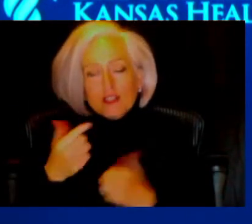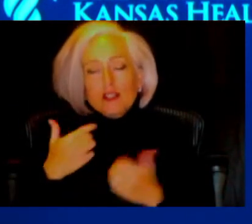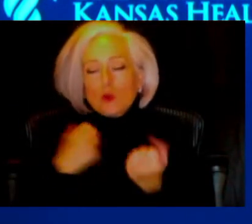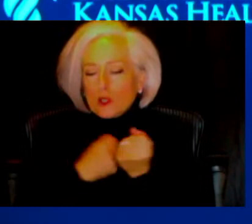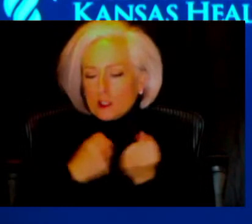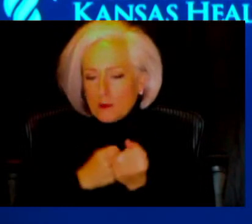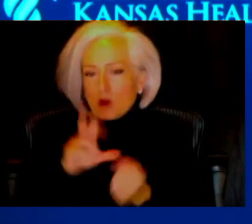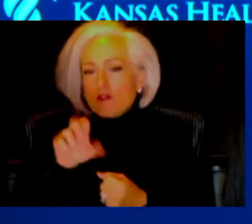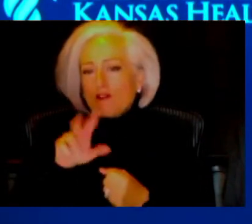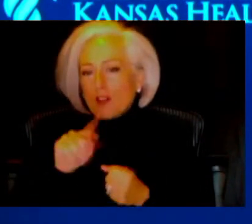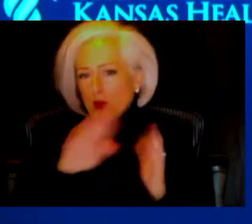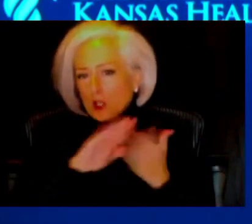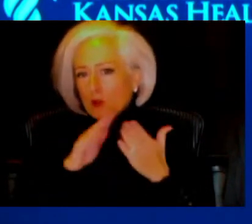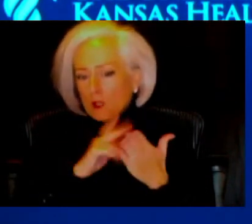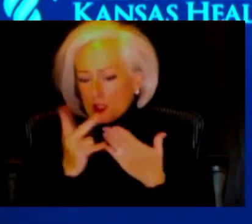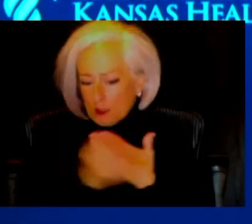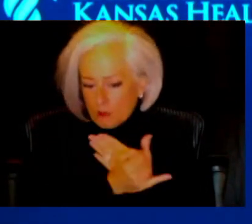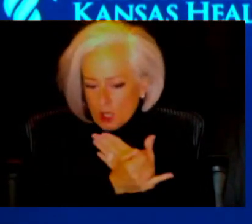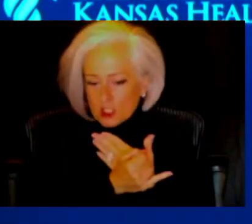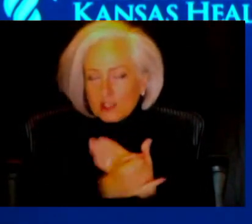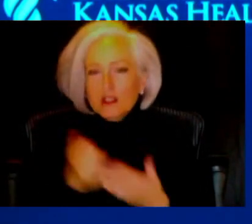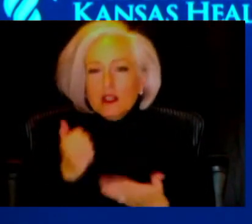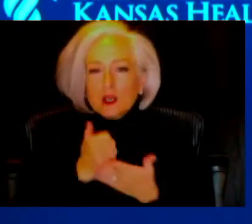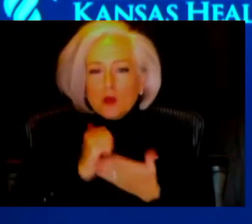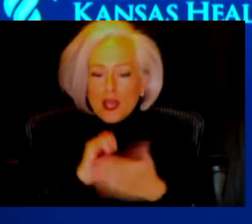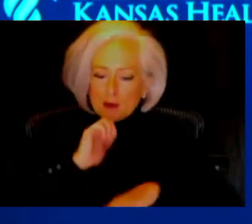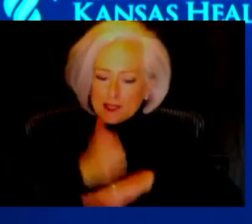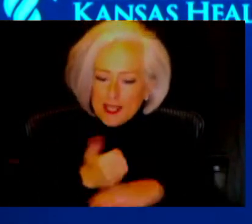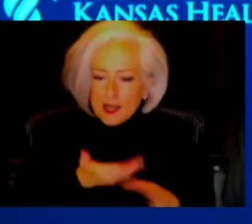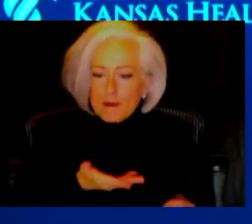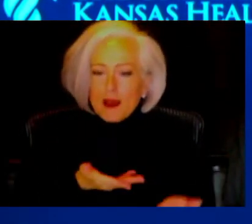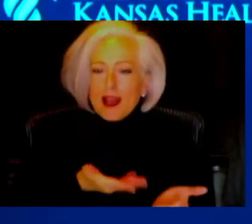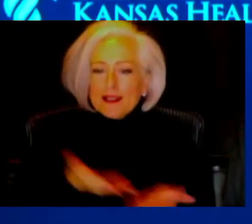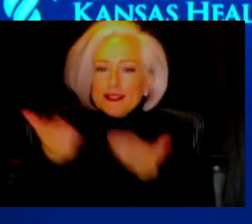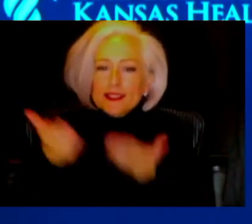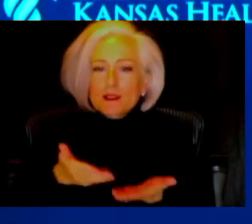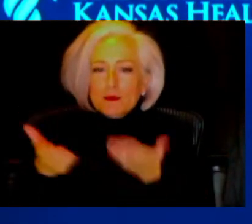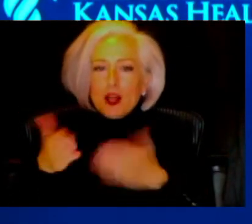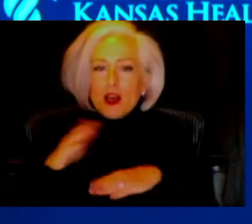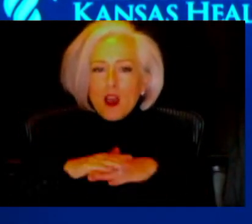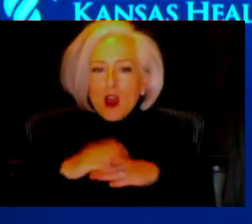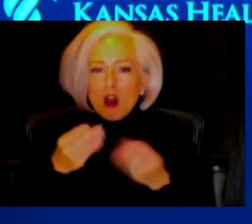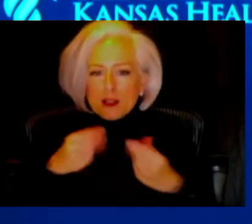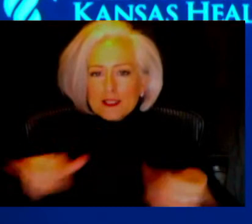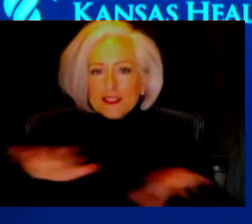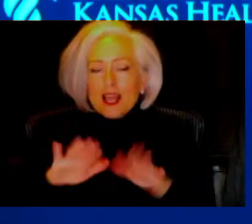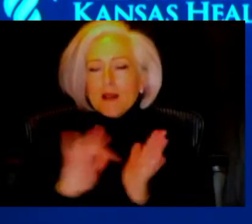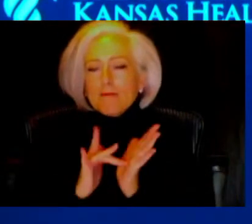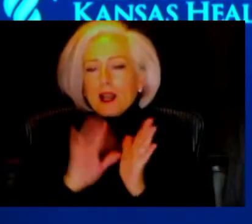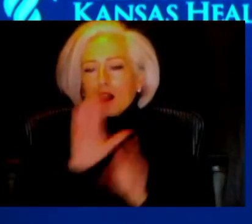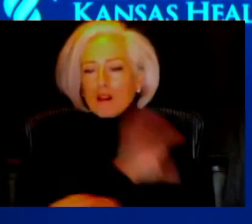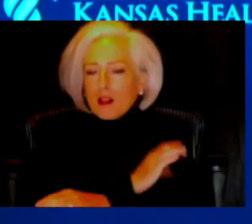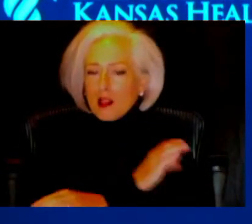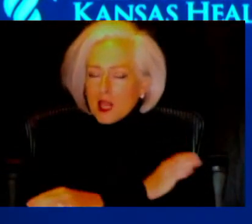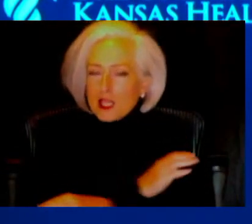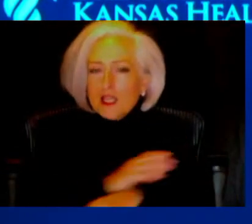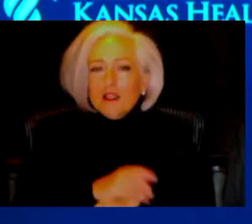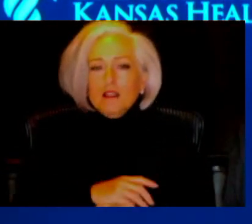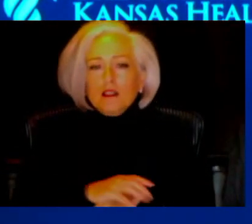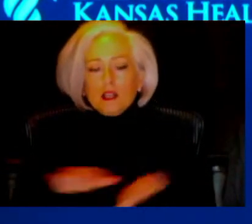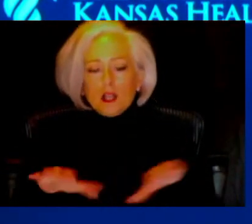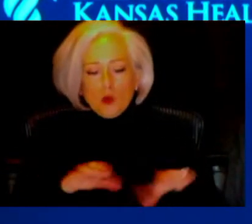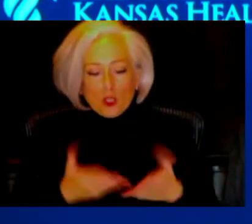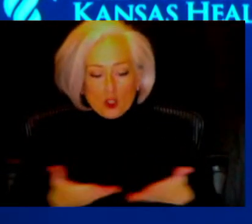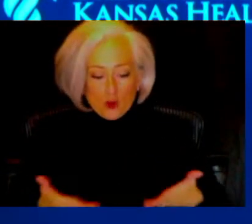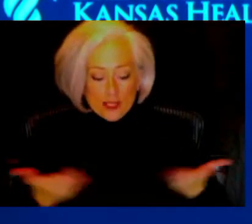help set up and supply their on-site medical clinic. We do things here